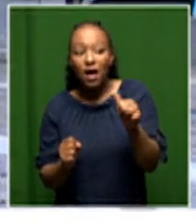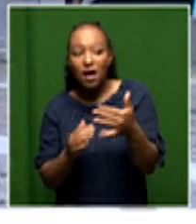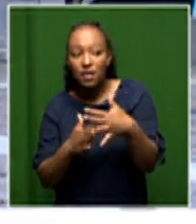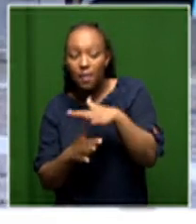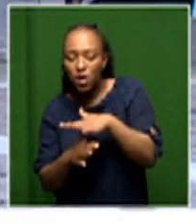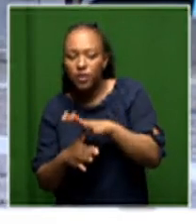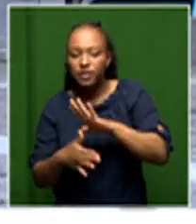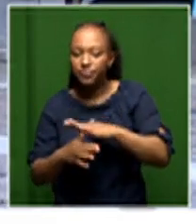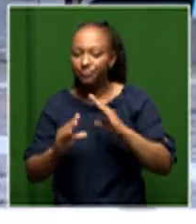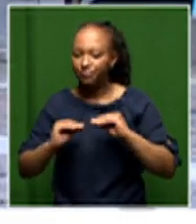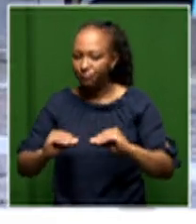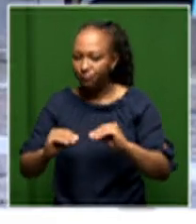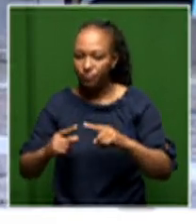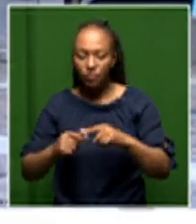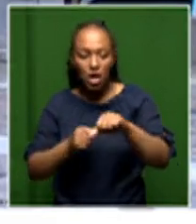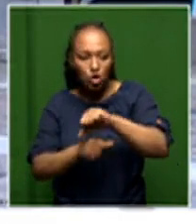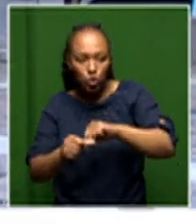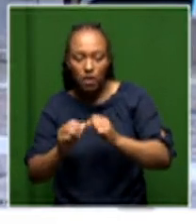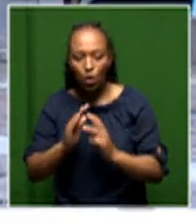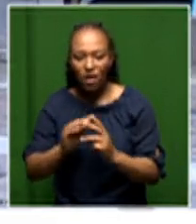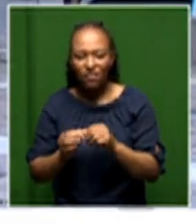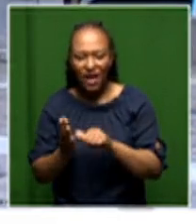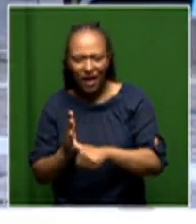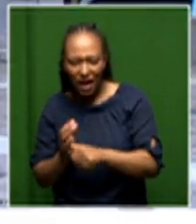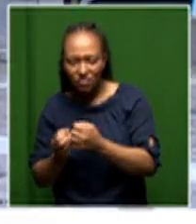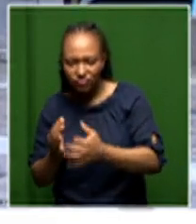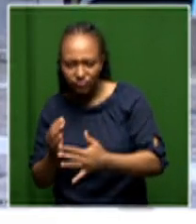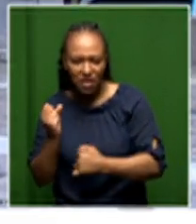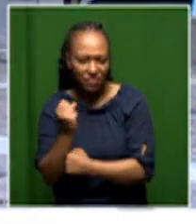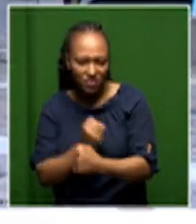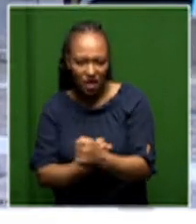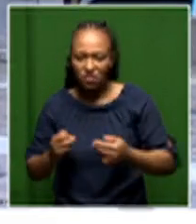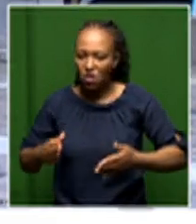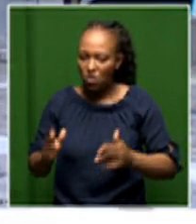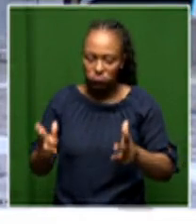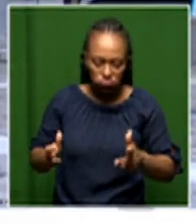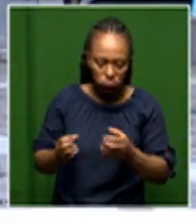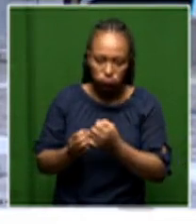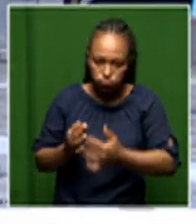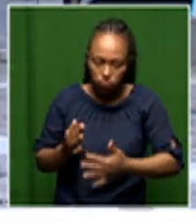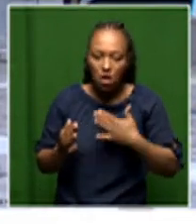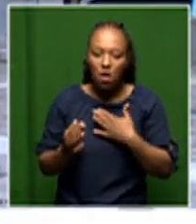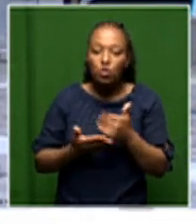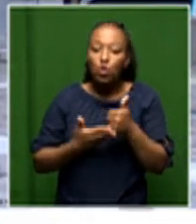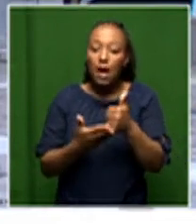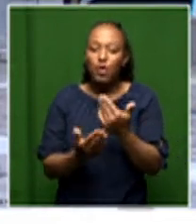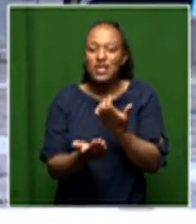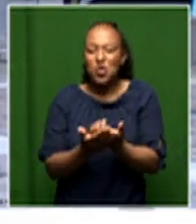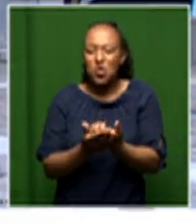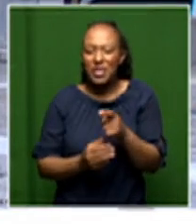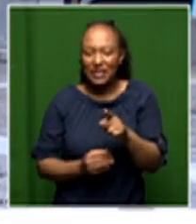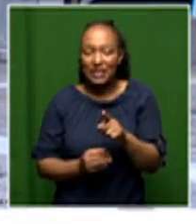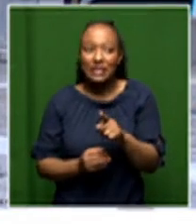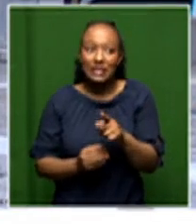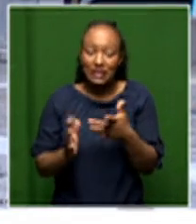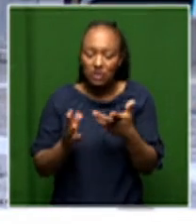like education, social welfare, infrastructure, all those good things that will help the economy. So we need to get to a